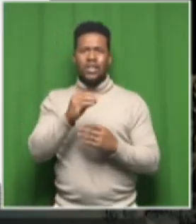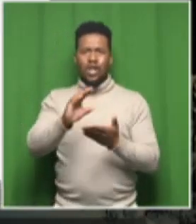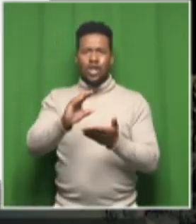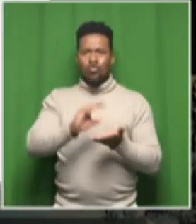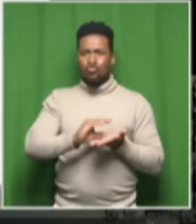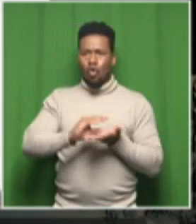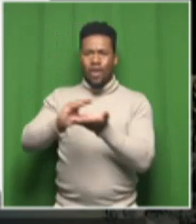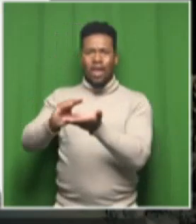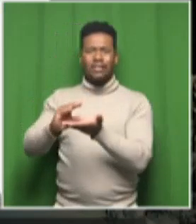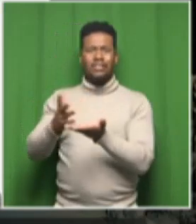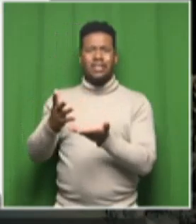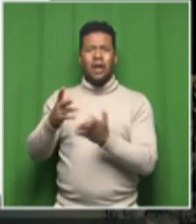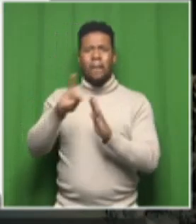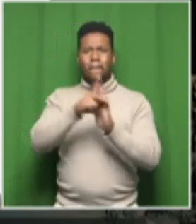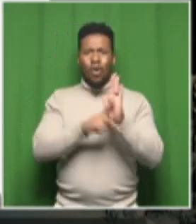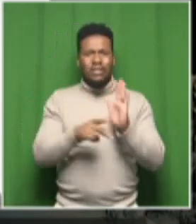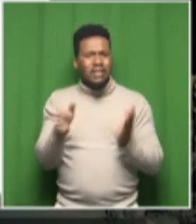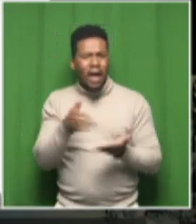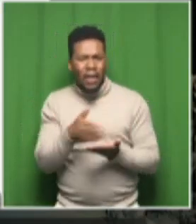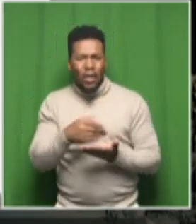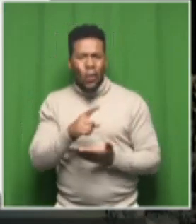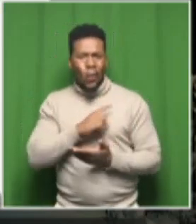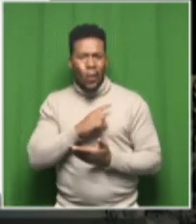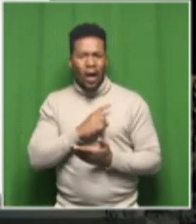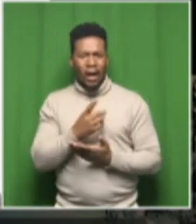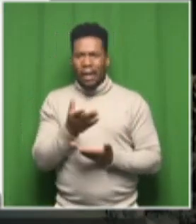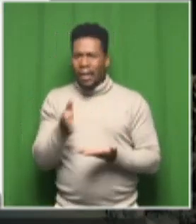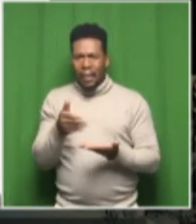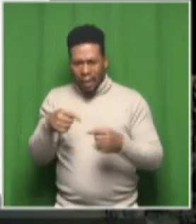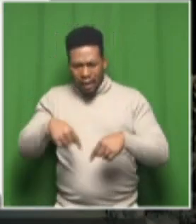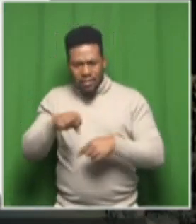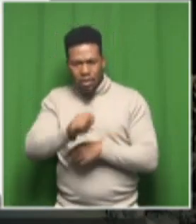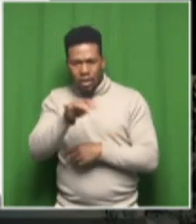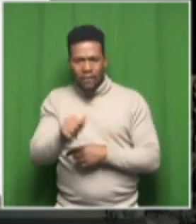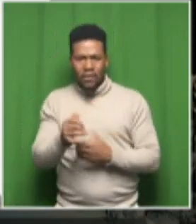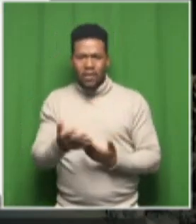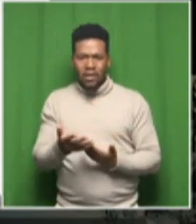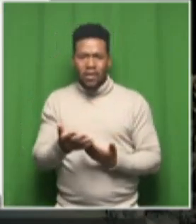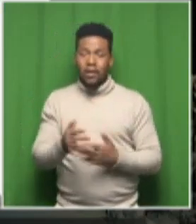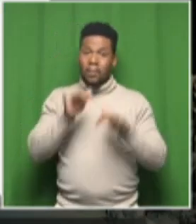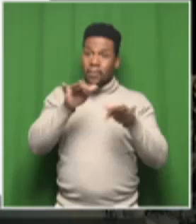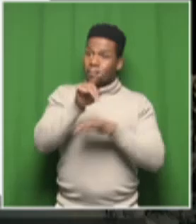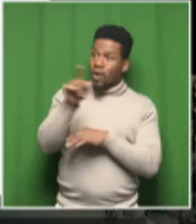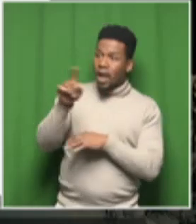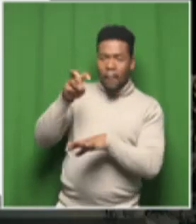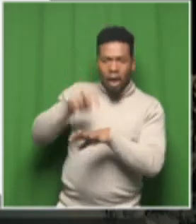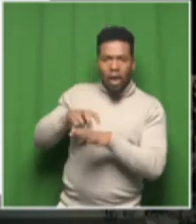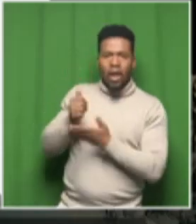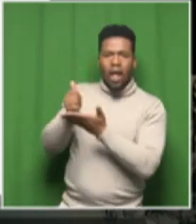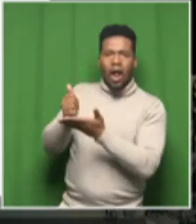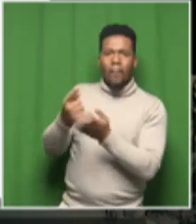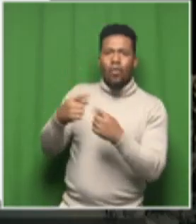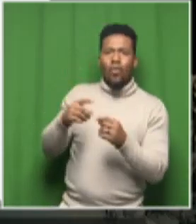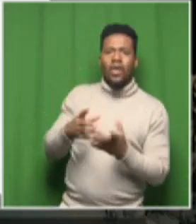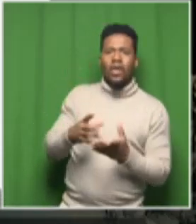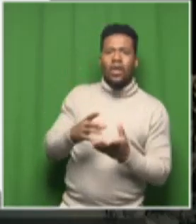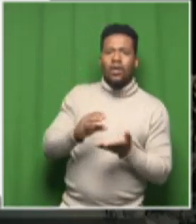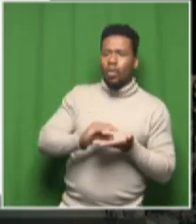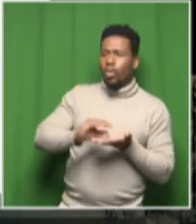point? And, you know, in recovering surplus food, redistributing it as well to those who really do need the help, how is it going to lessen the